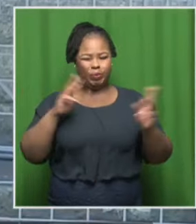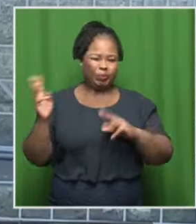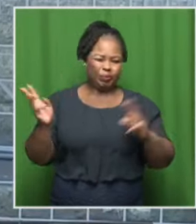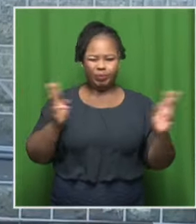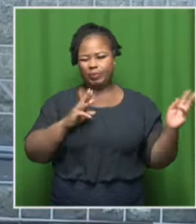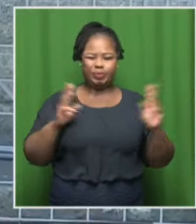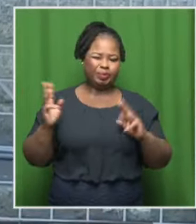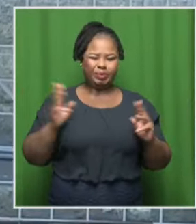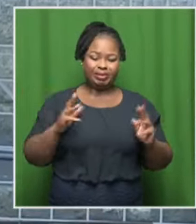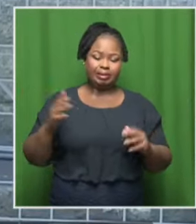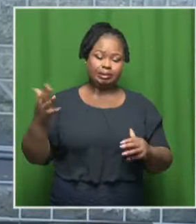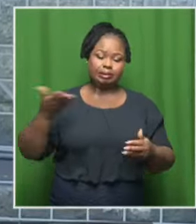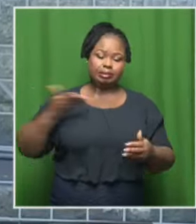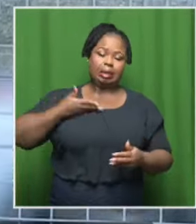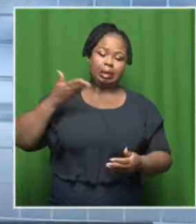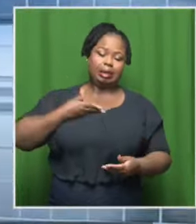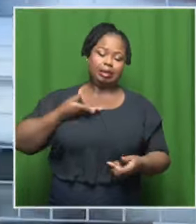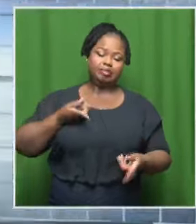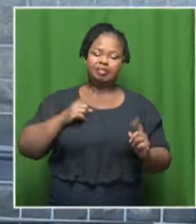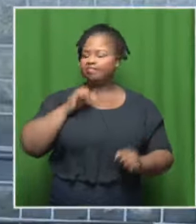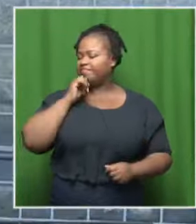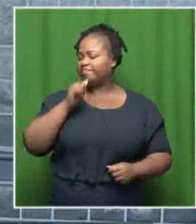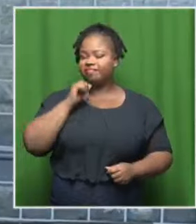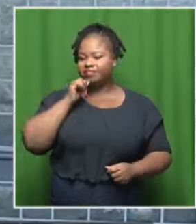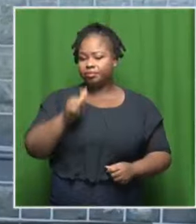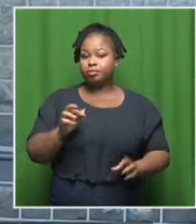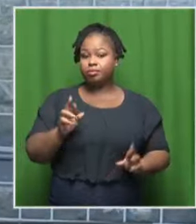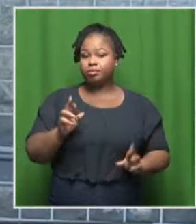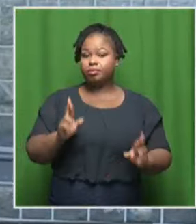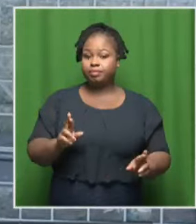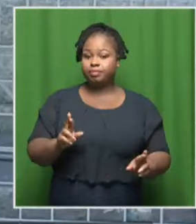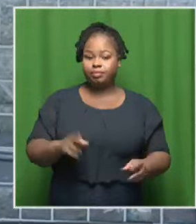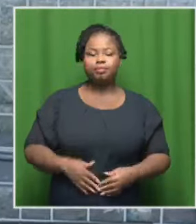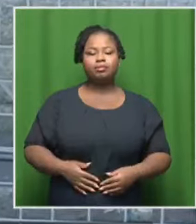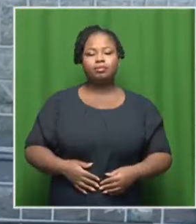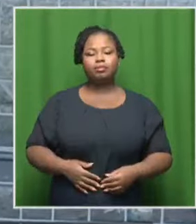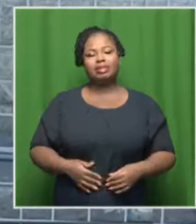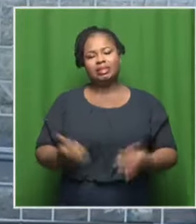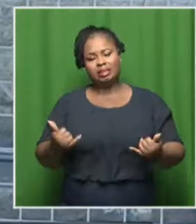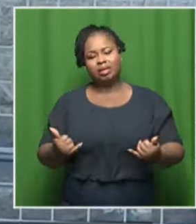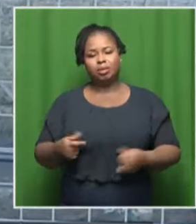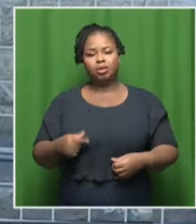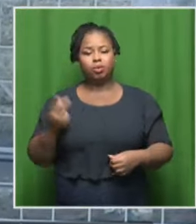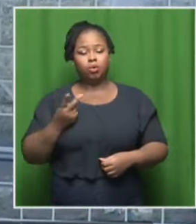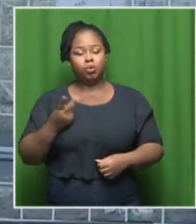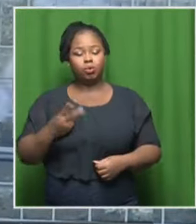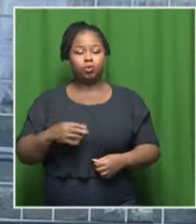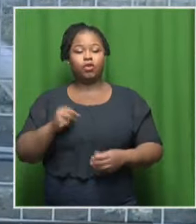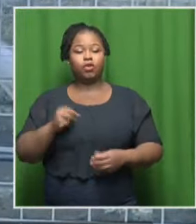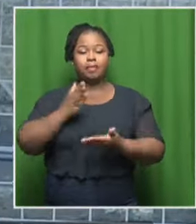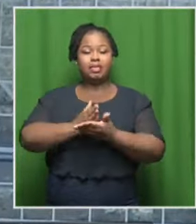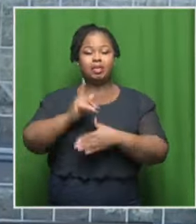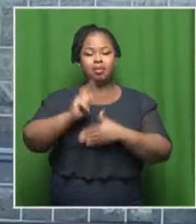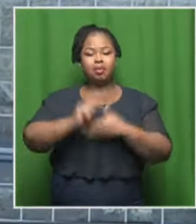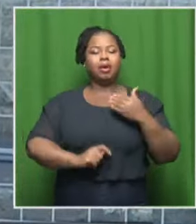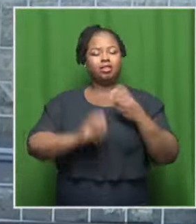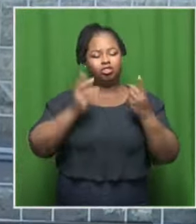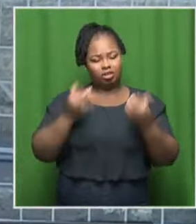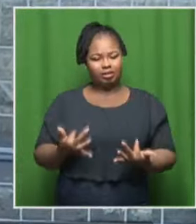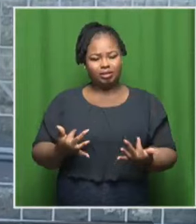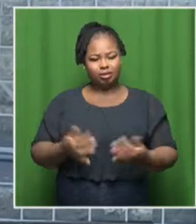to dishevel us, but we continue nonetheless. We do hope that it's the storm before the calm of the midterm budget, which